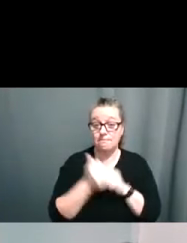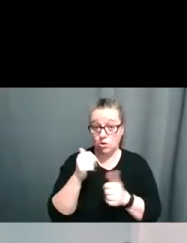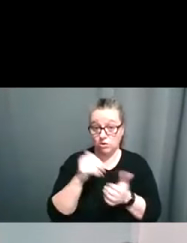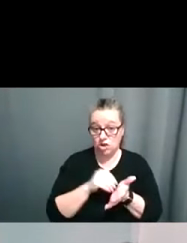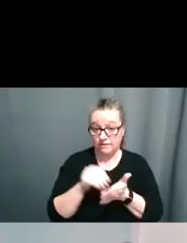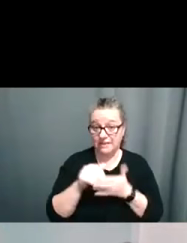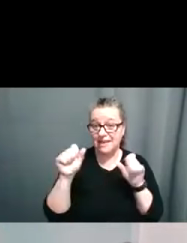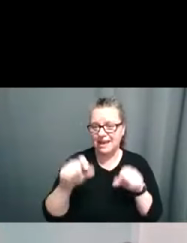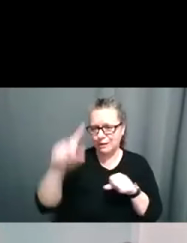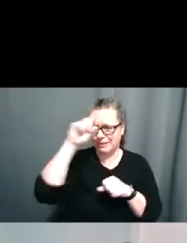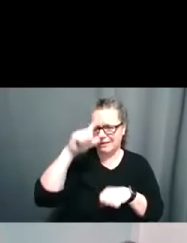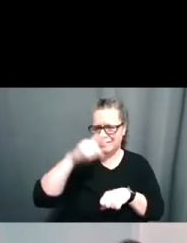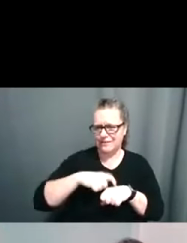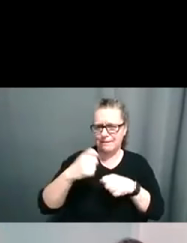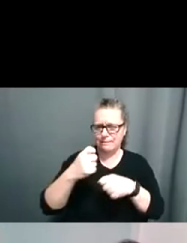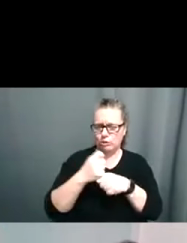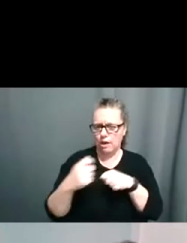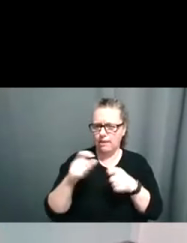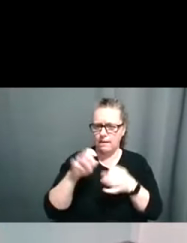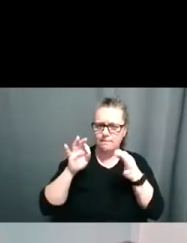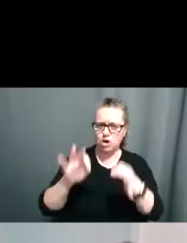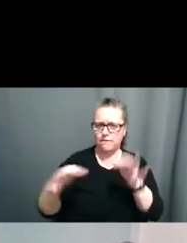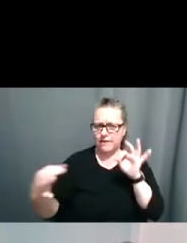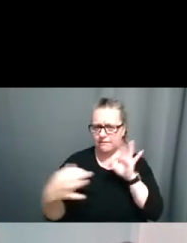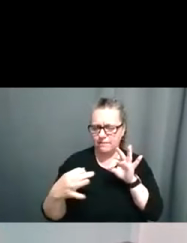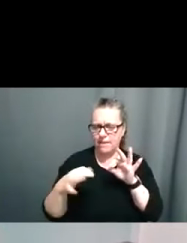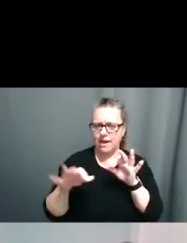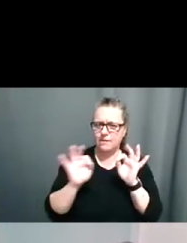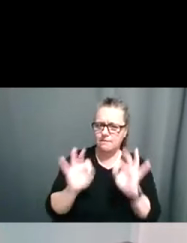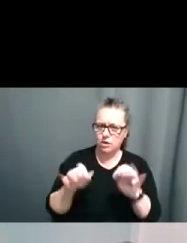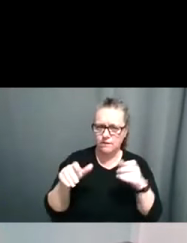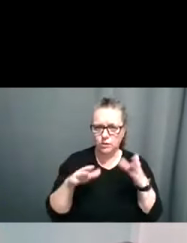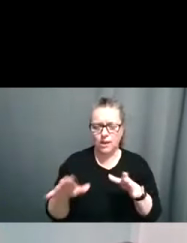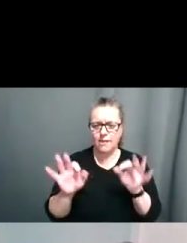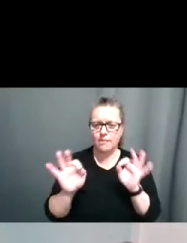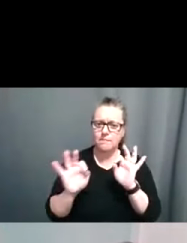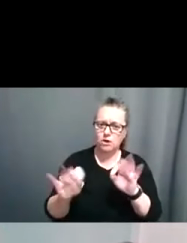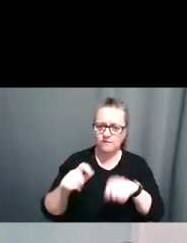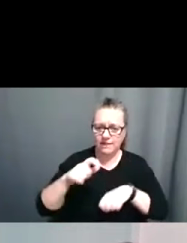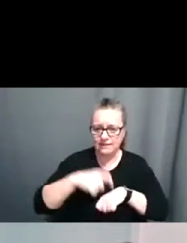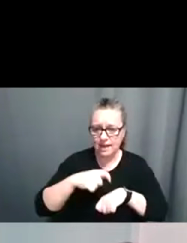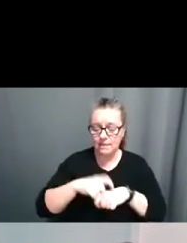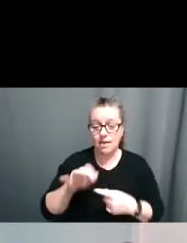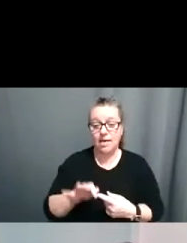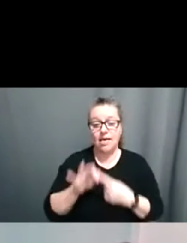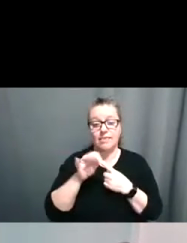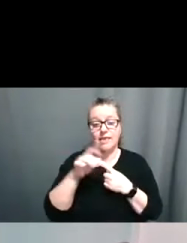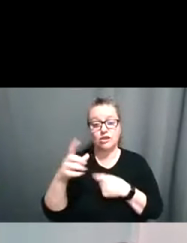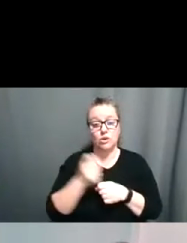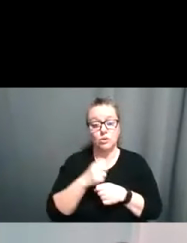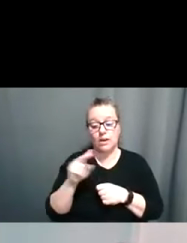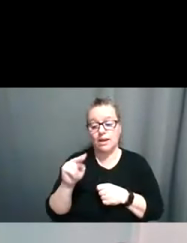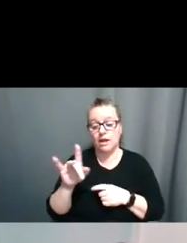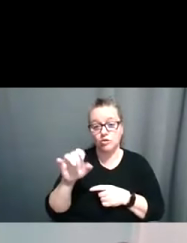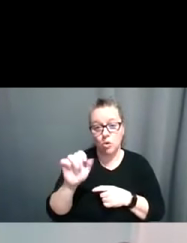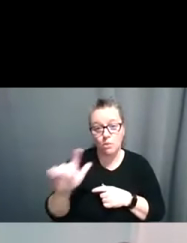time when you got the perfect feedback delivered in the perfect way at the perfect time? Unless you were winning a Nobel Prize or